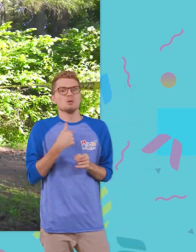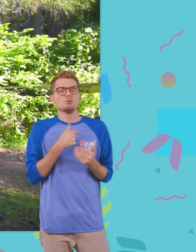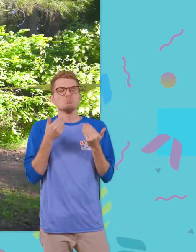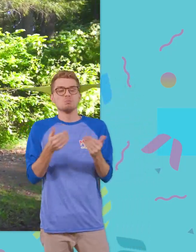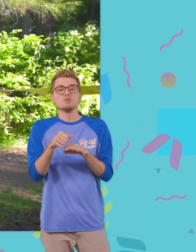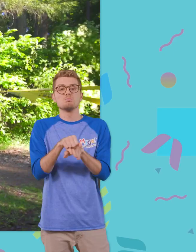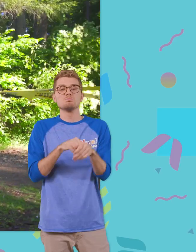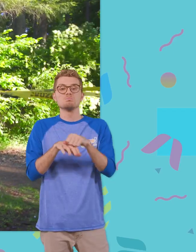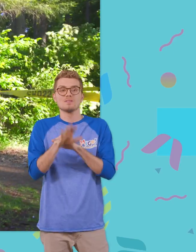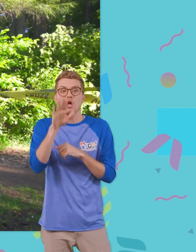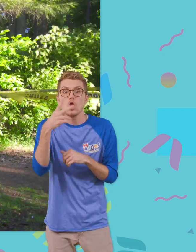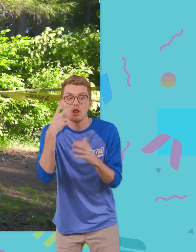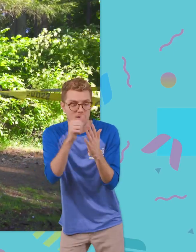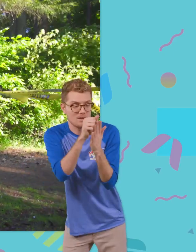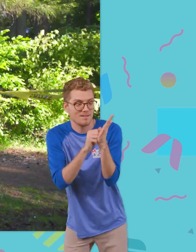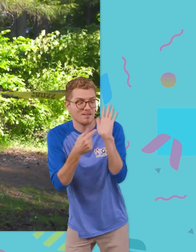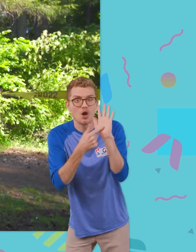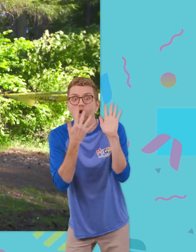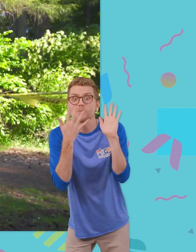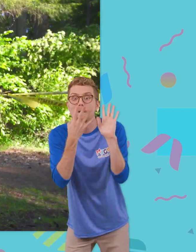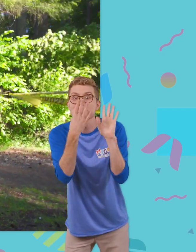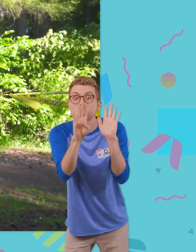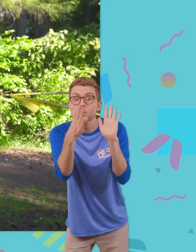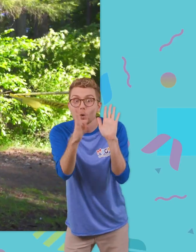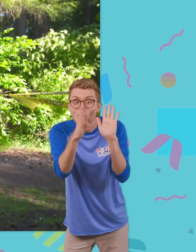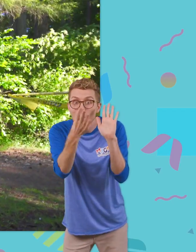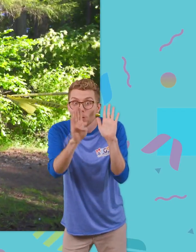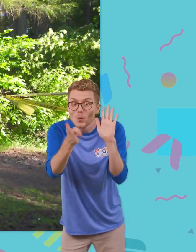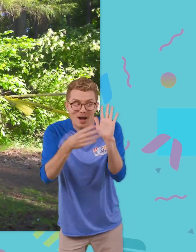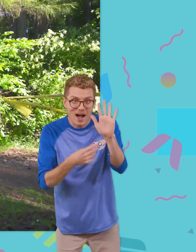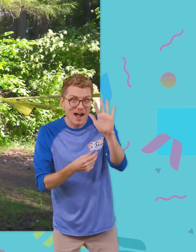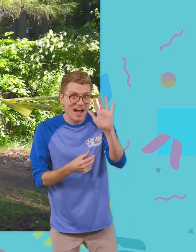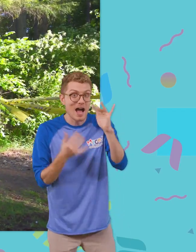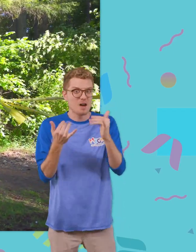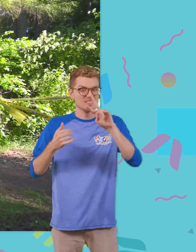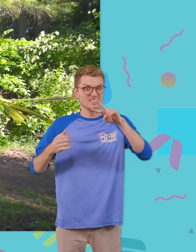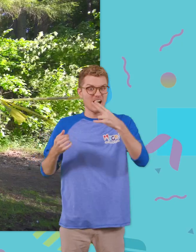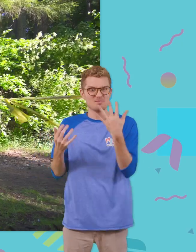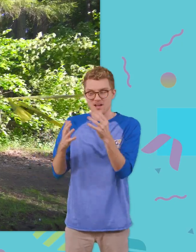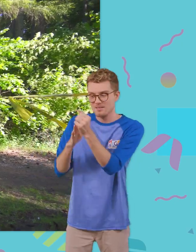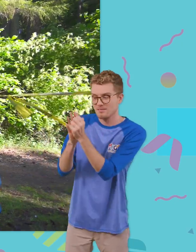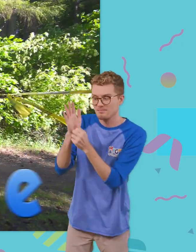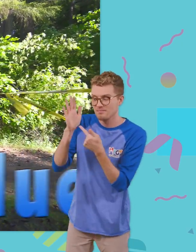on. And this first glove is the color blue. And the second glove